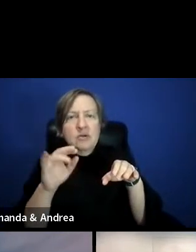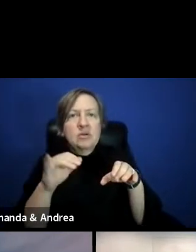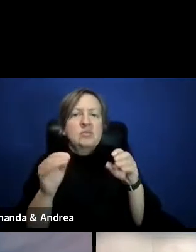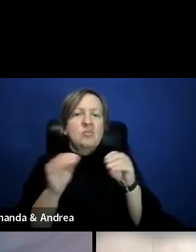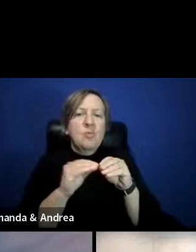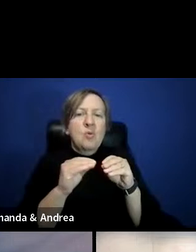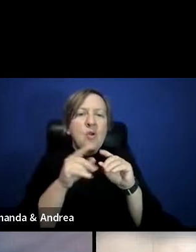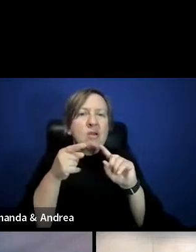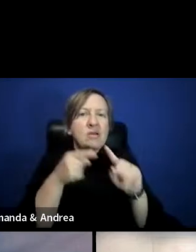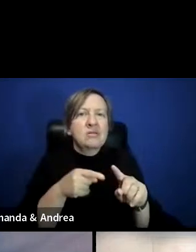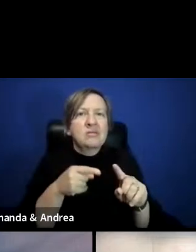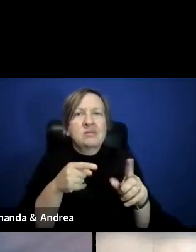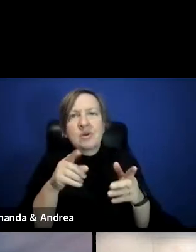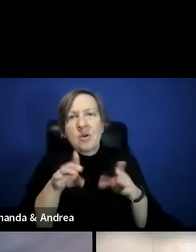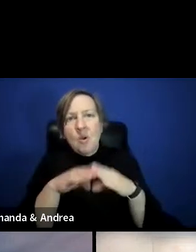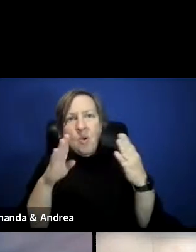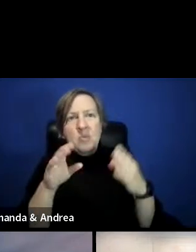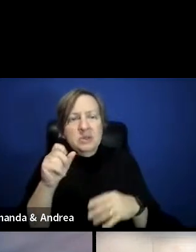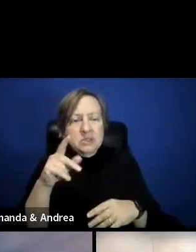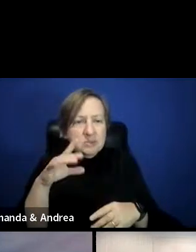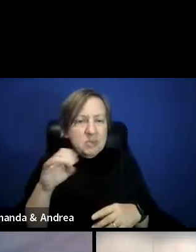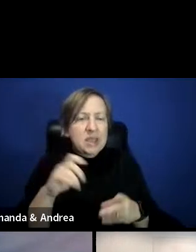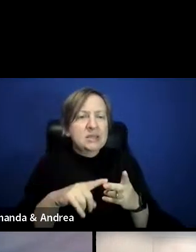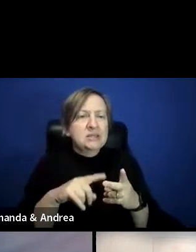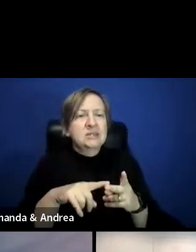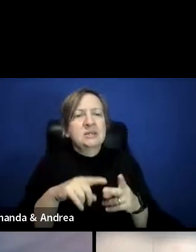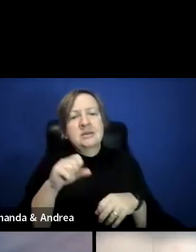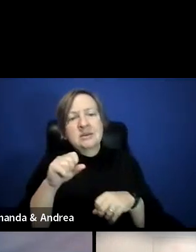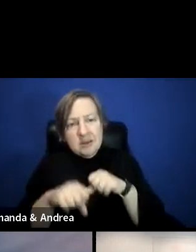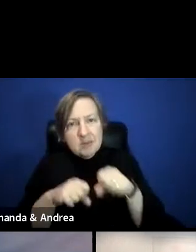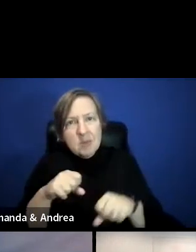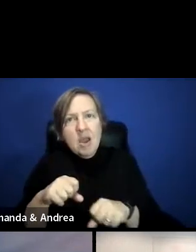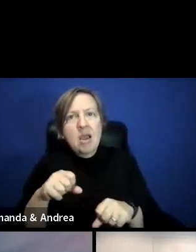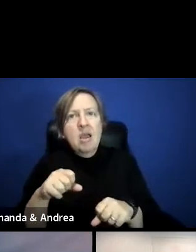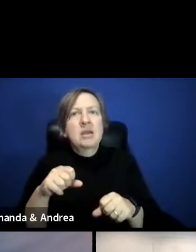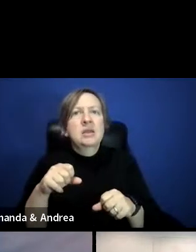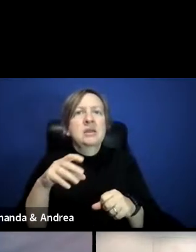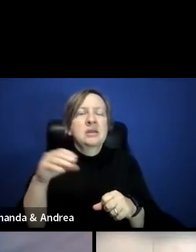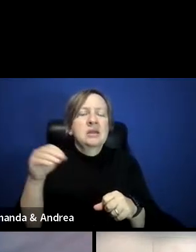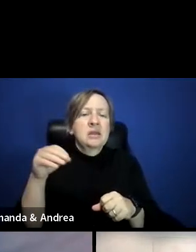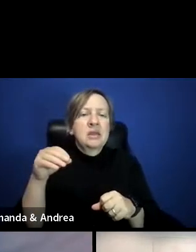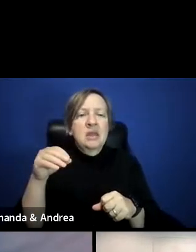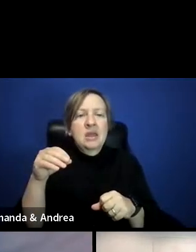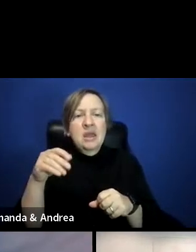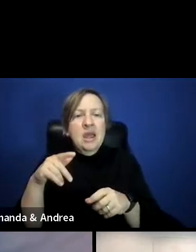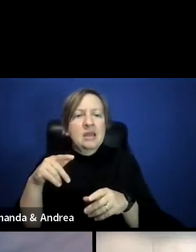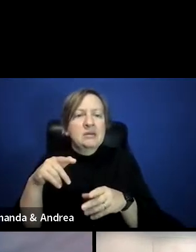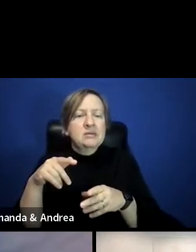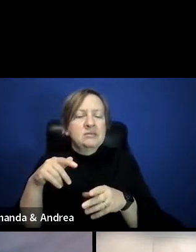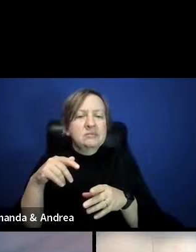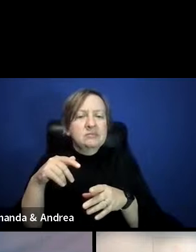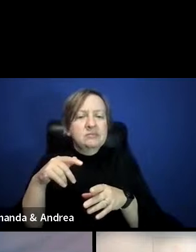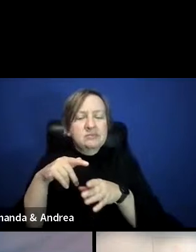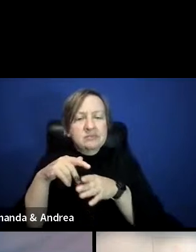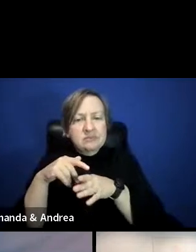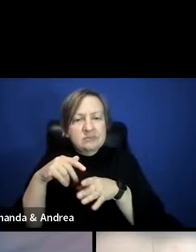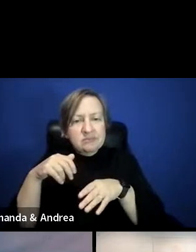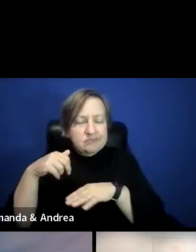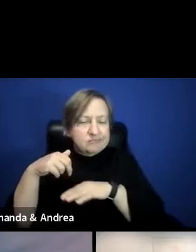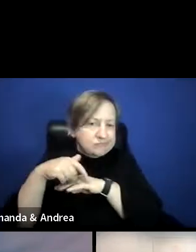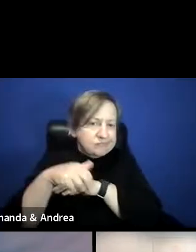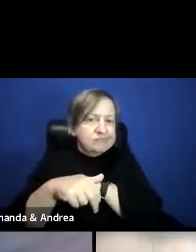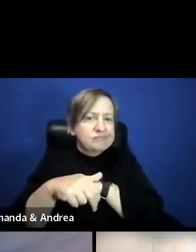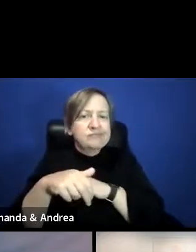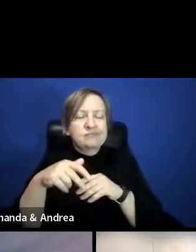about, open space or bike and ped connections. And as we brought that forward to the community and